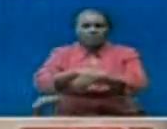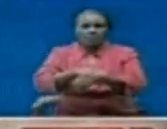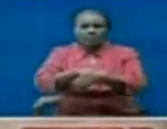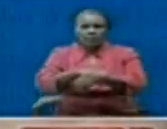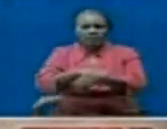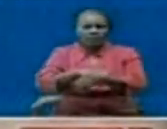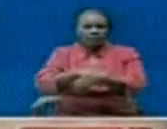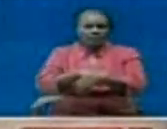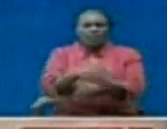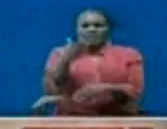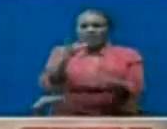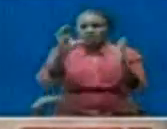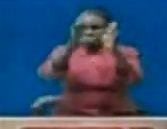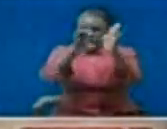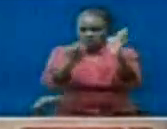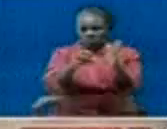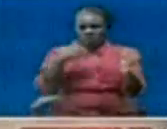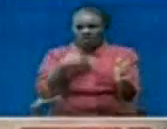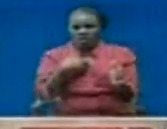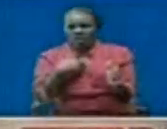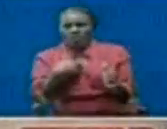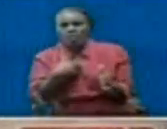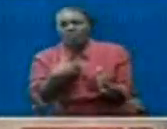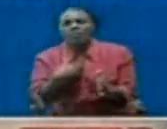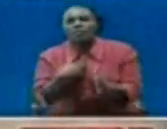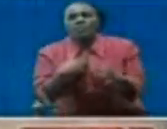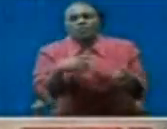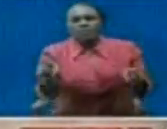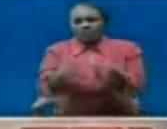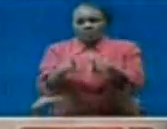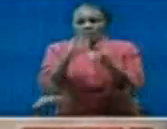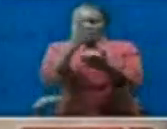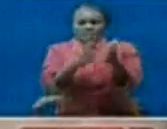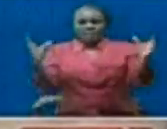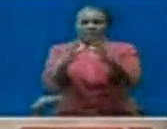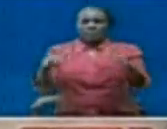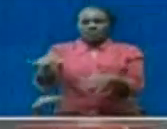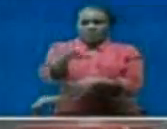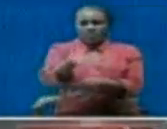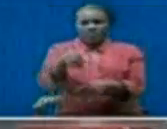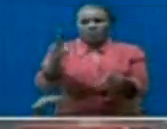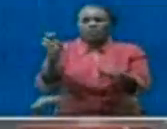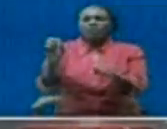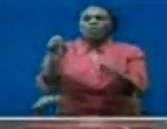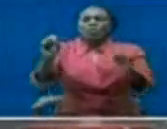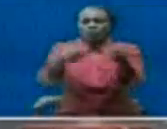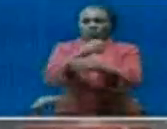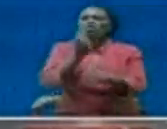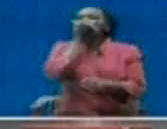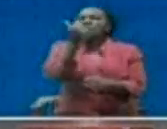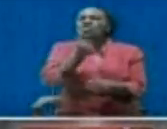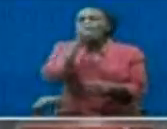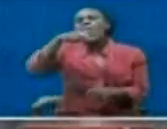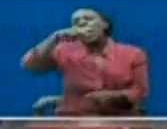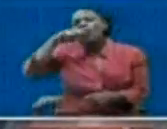He's God, you know. That's a constituency. 24 governors were elected on his party platform, you know. So you can't dismiss Kalonzo Musyoka. You